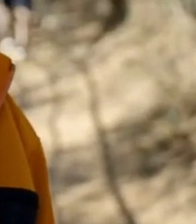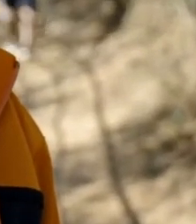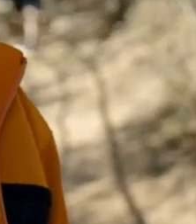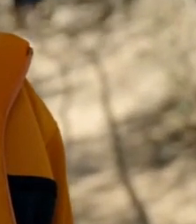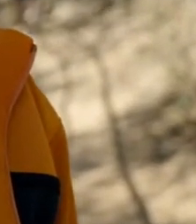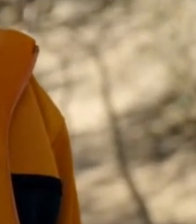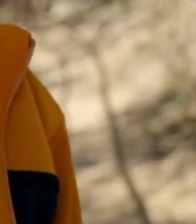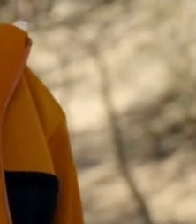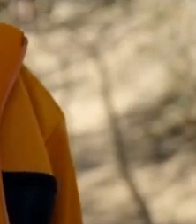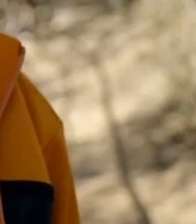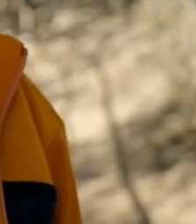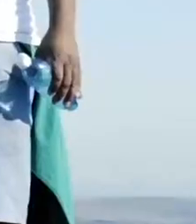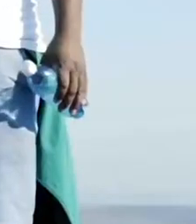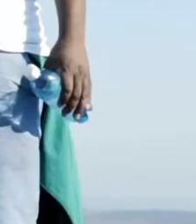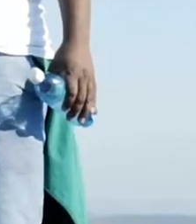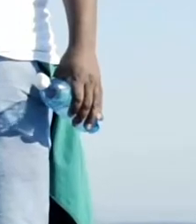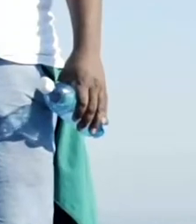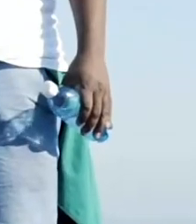This is real hiking.